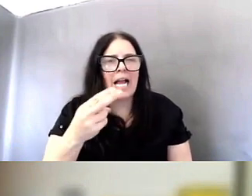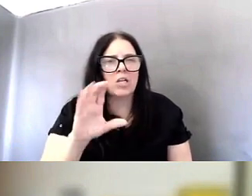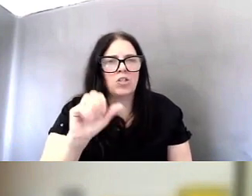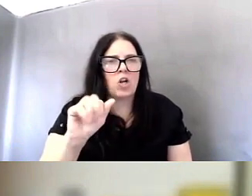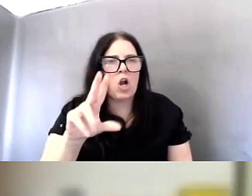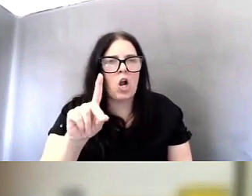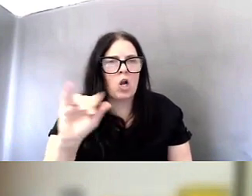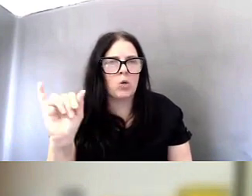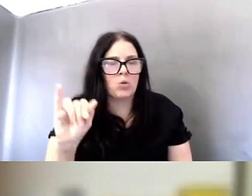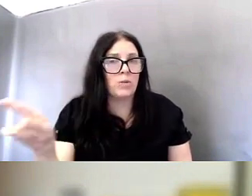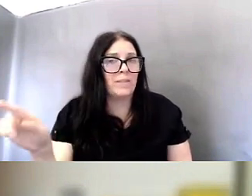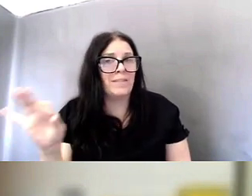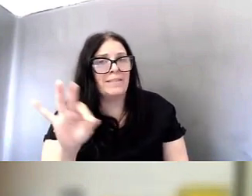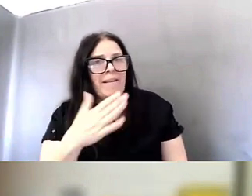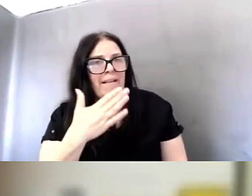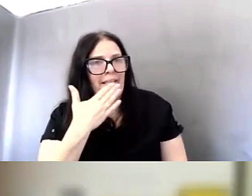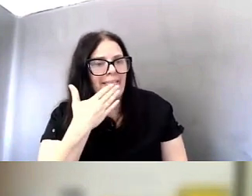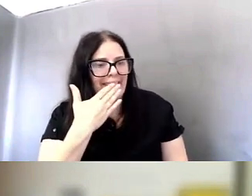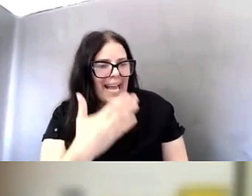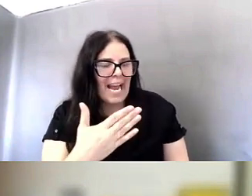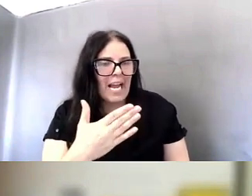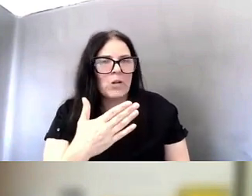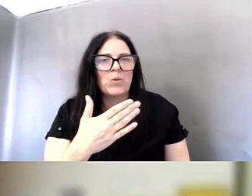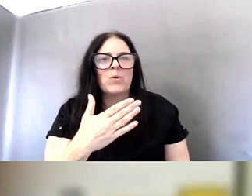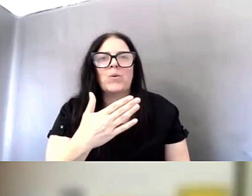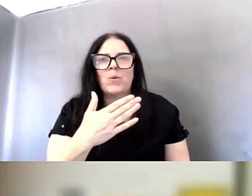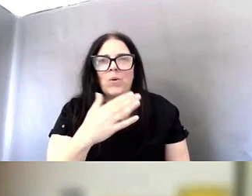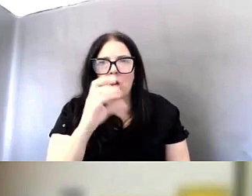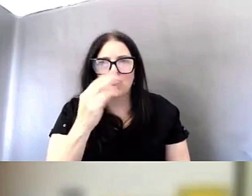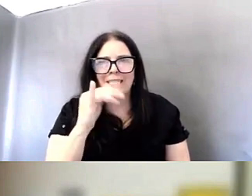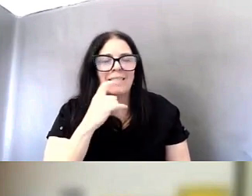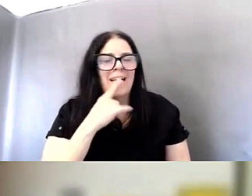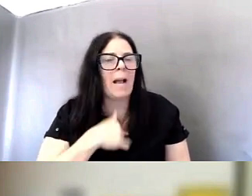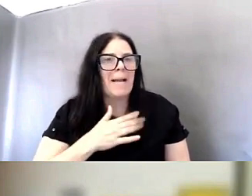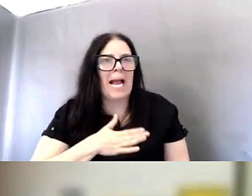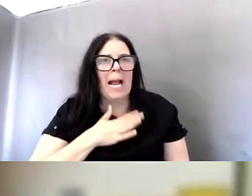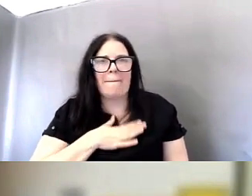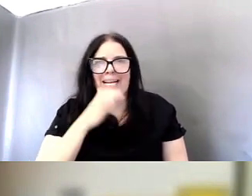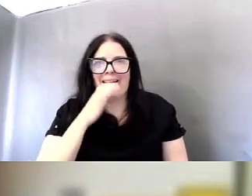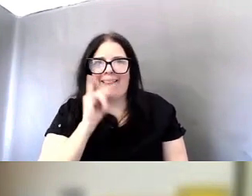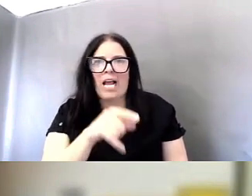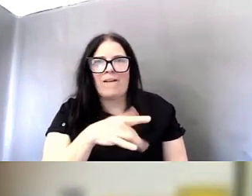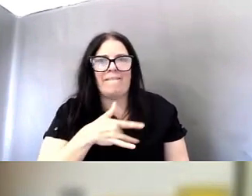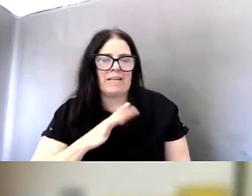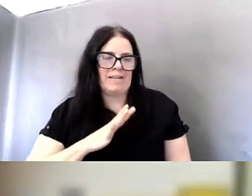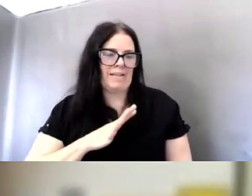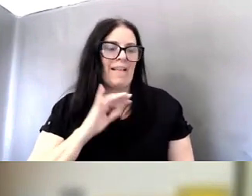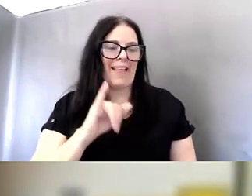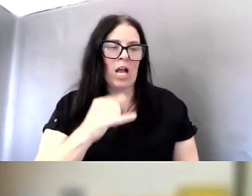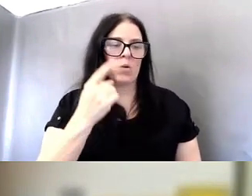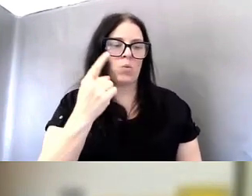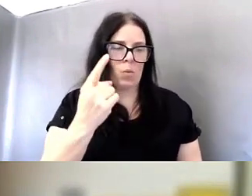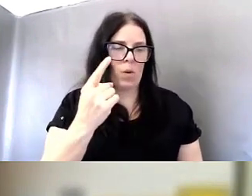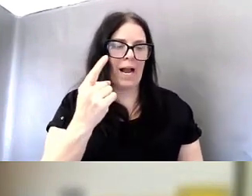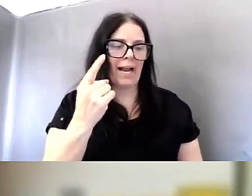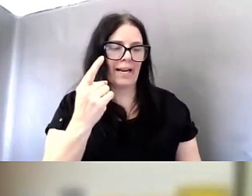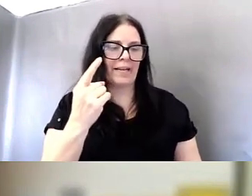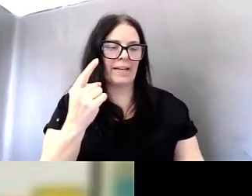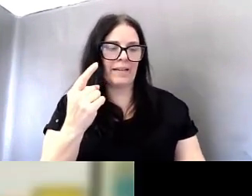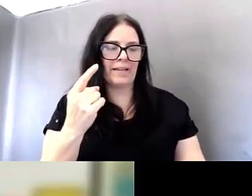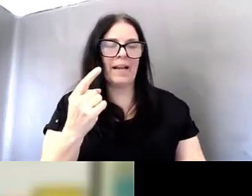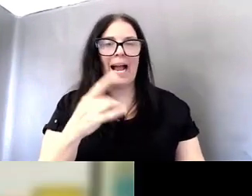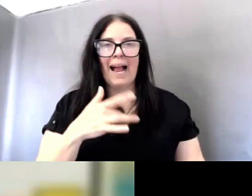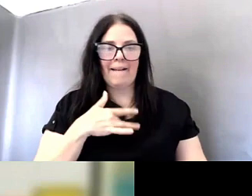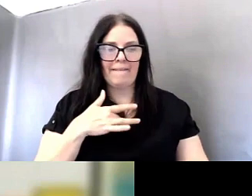Thank you so much. I'm so happy to hear that. That's one of the amazing resources that I think it